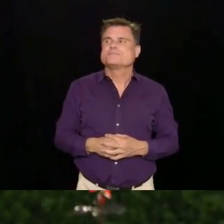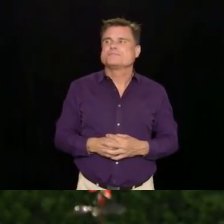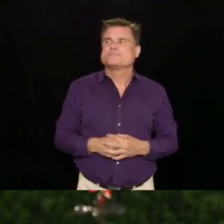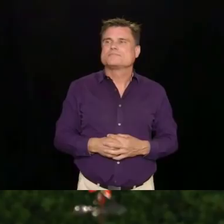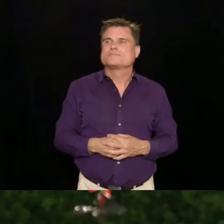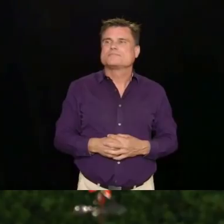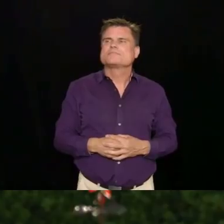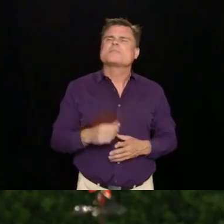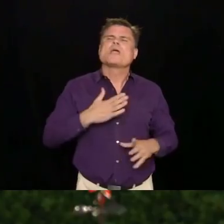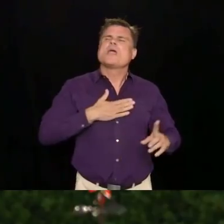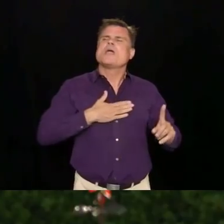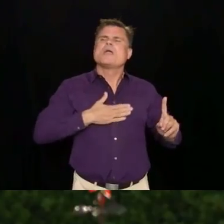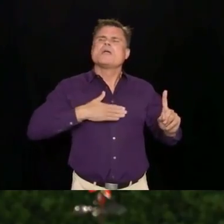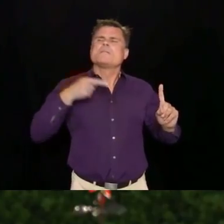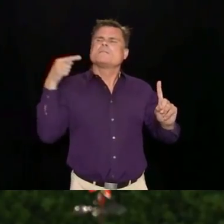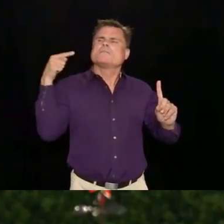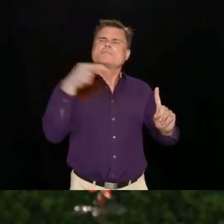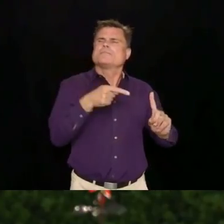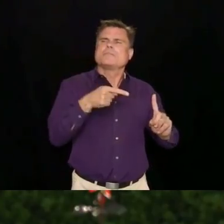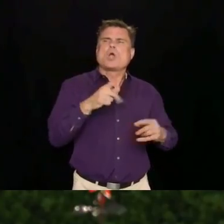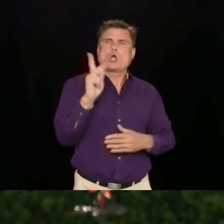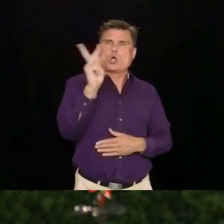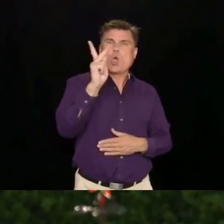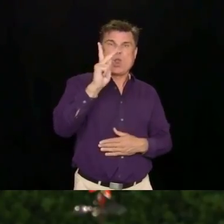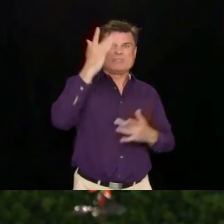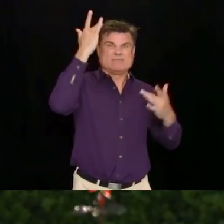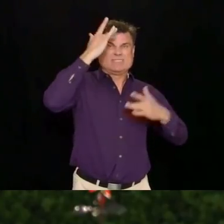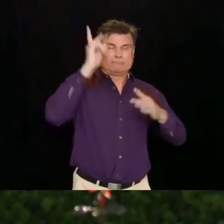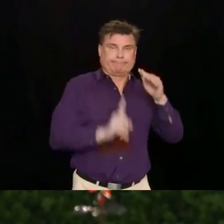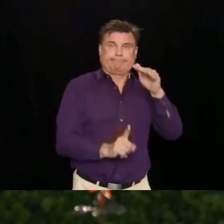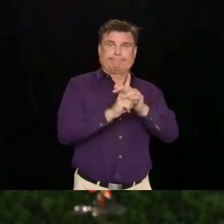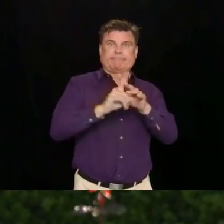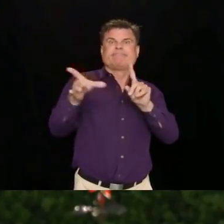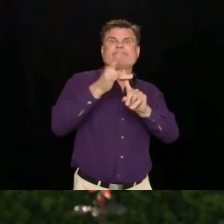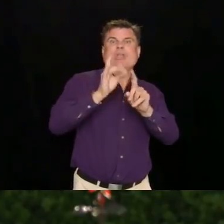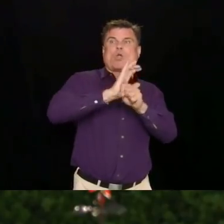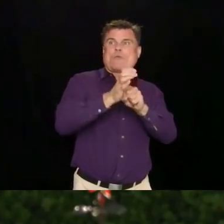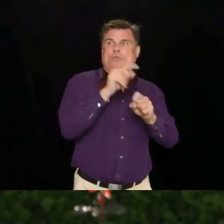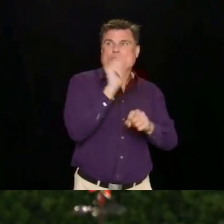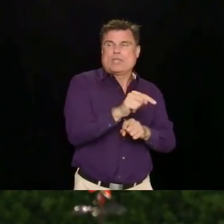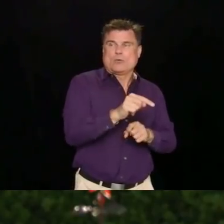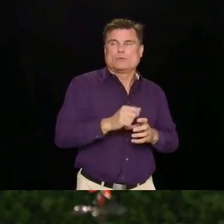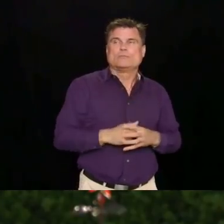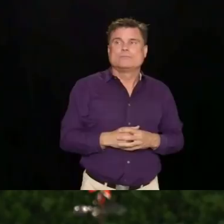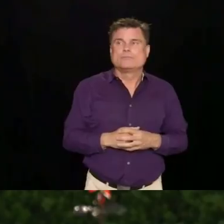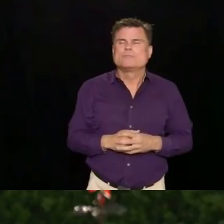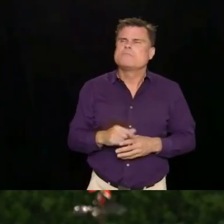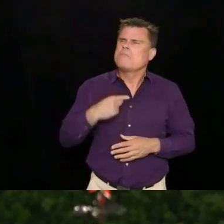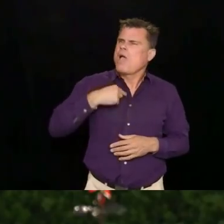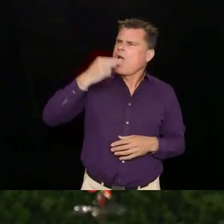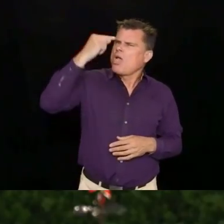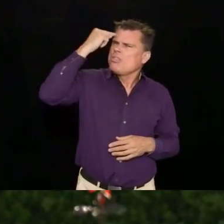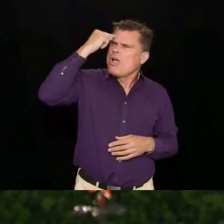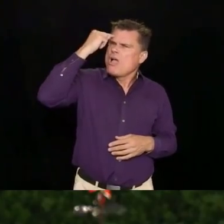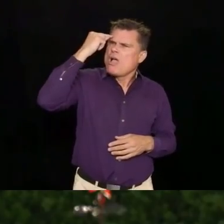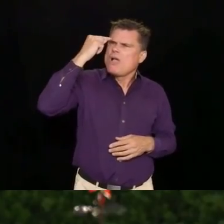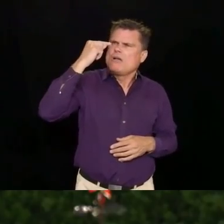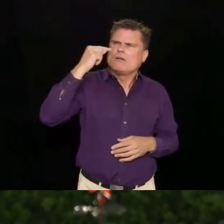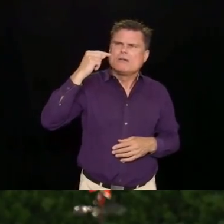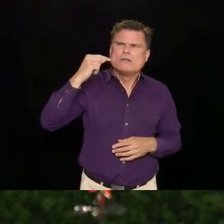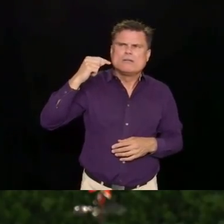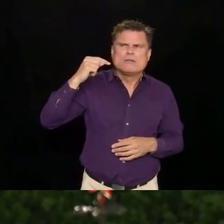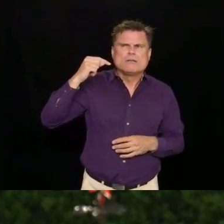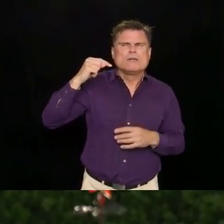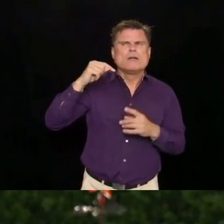question regarding the Kelowna outbreak. I saw that the BC CDC flagged a flight from Kelowna